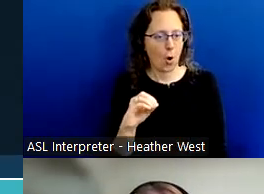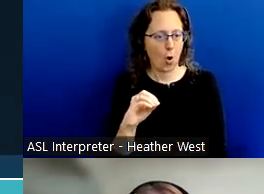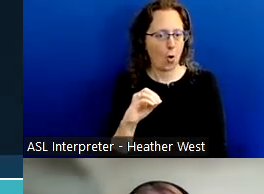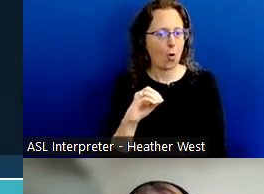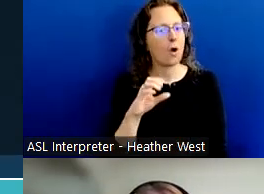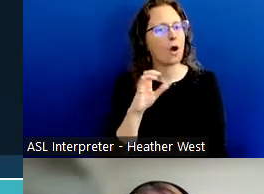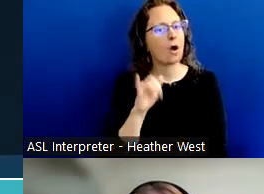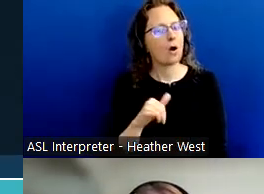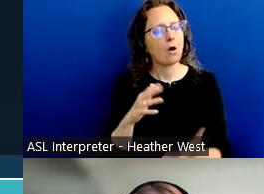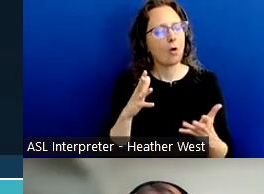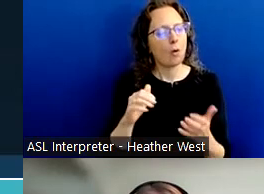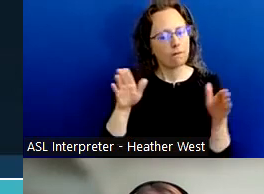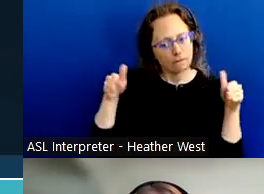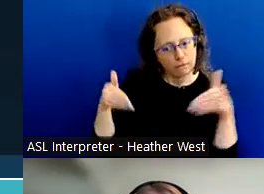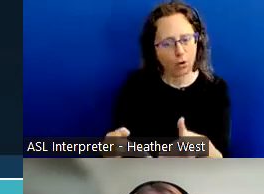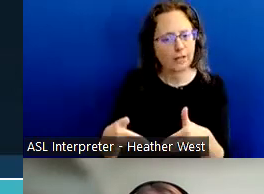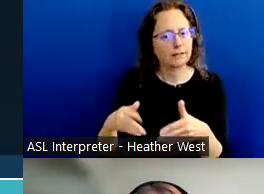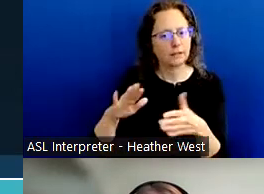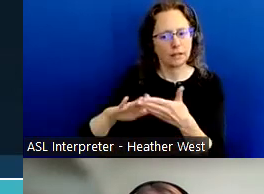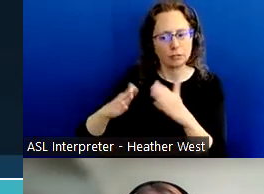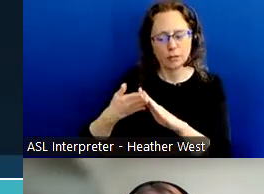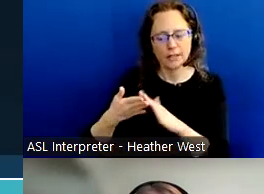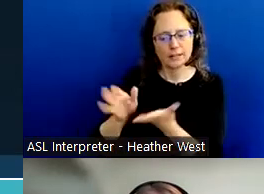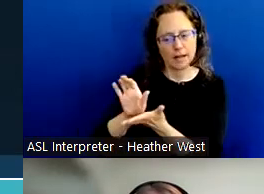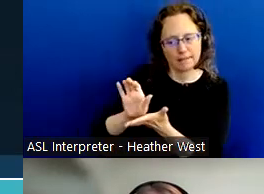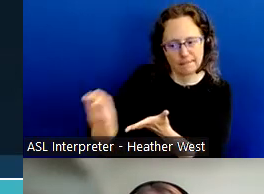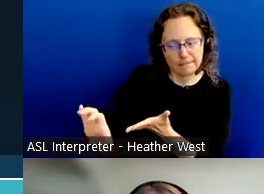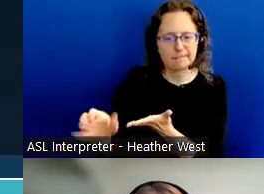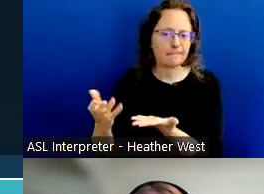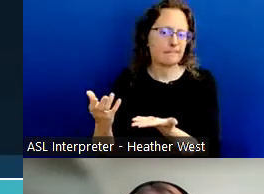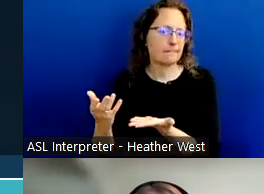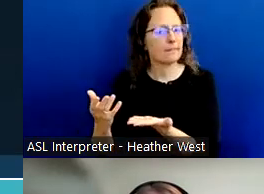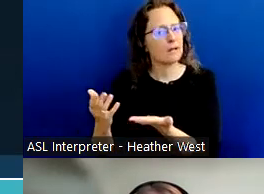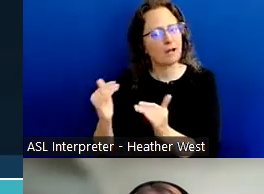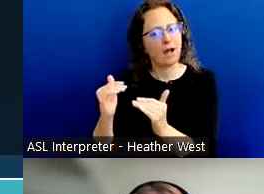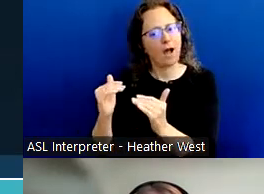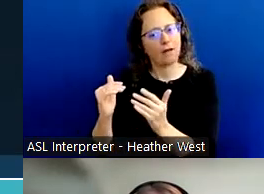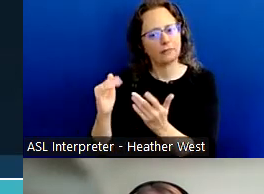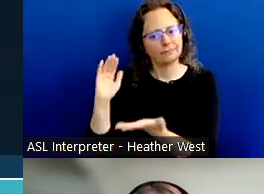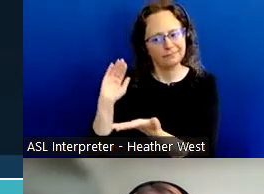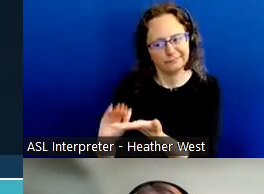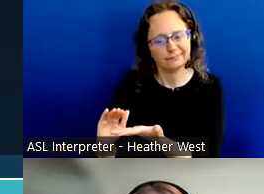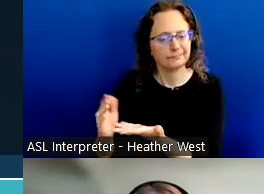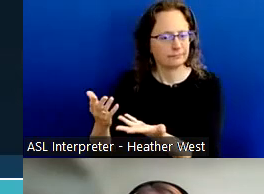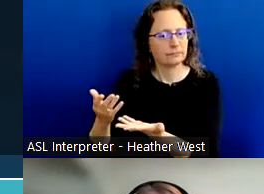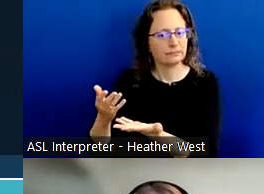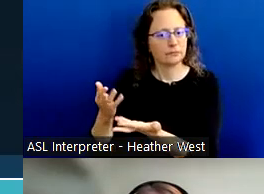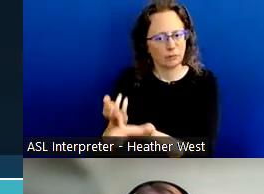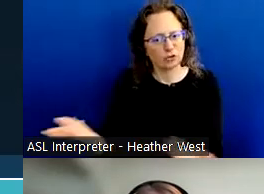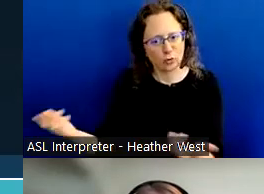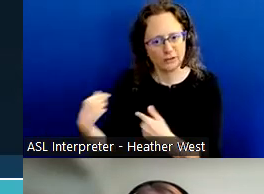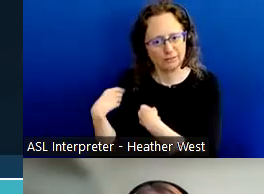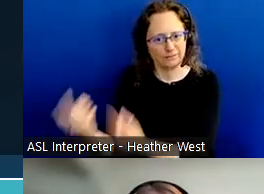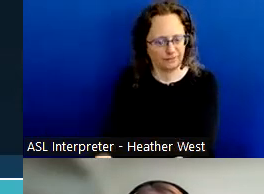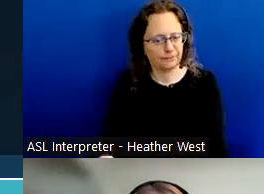disadvantaged, underserved, underrepresented, and under-resourced. The REAP 2.0 guidelines have clearly defined